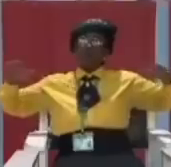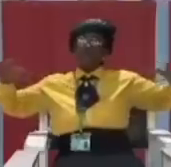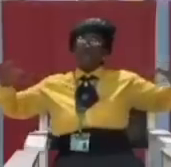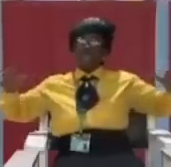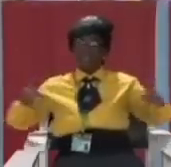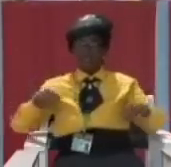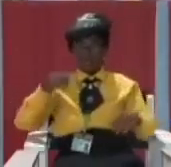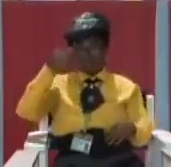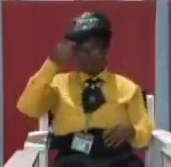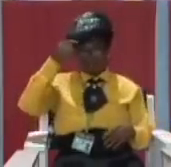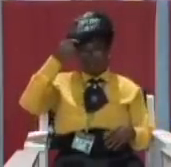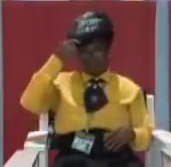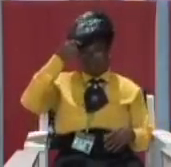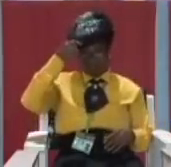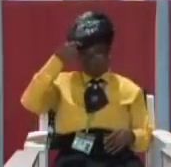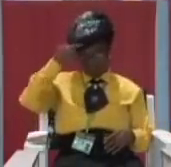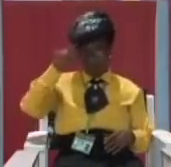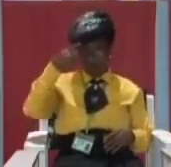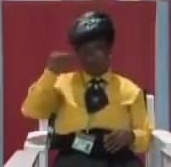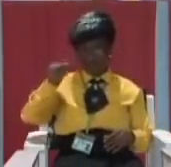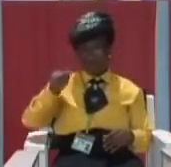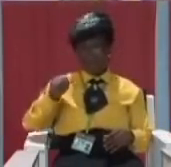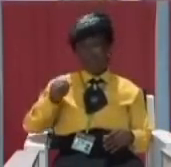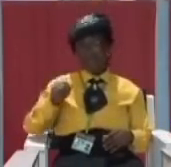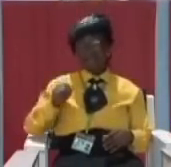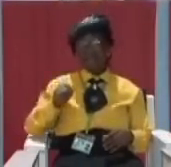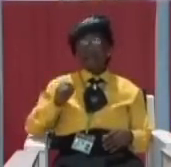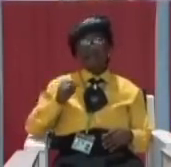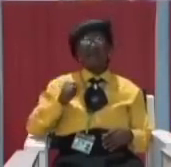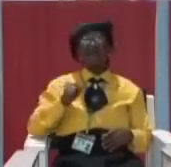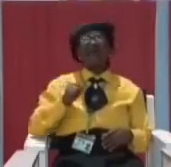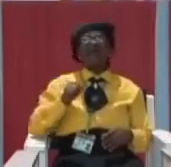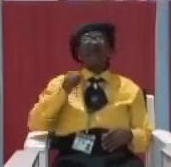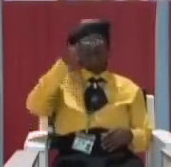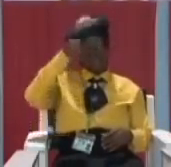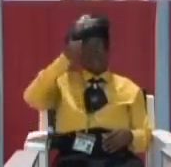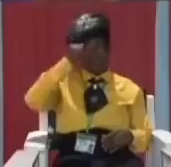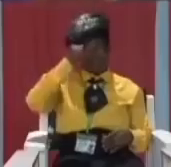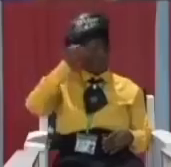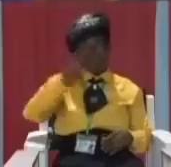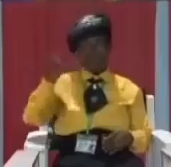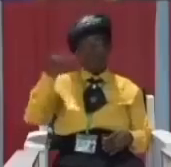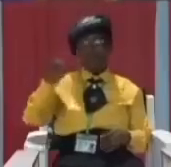For the rest of the year, you will see things you are dreaming.